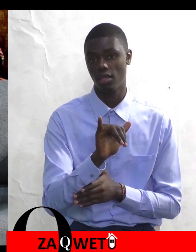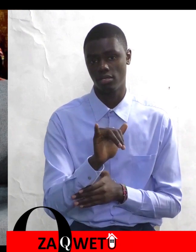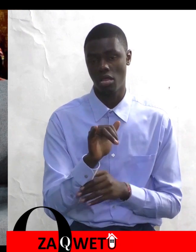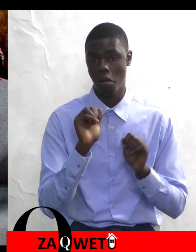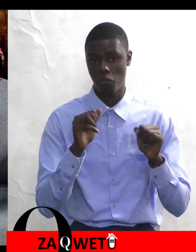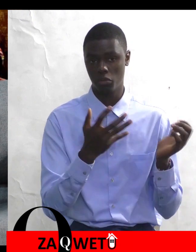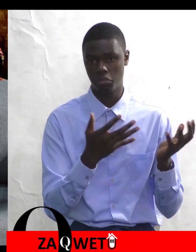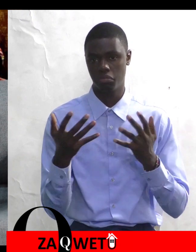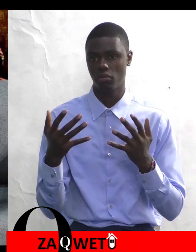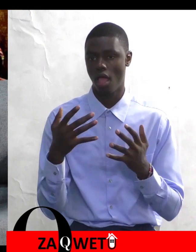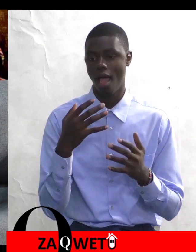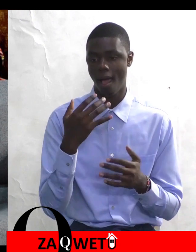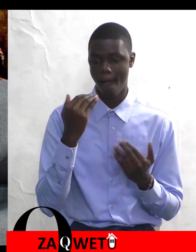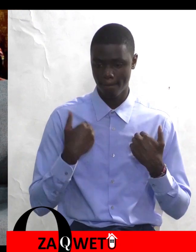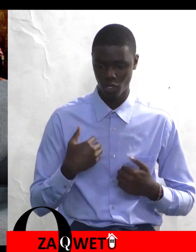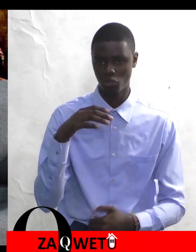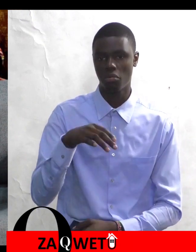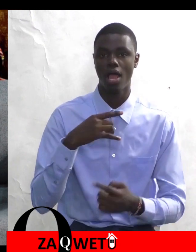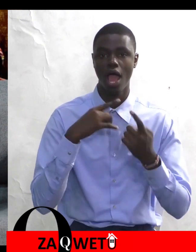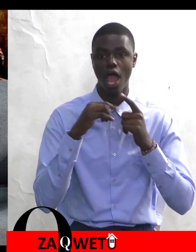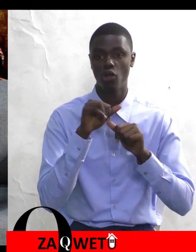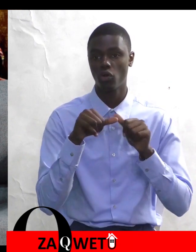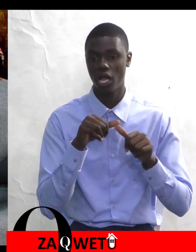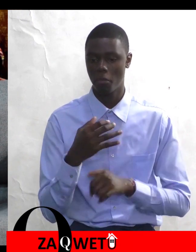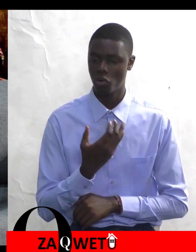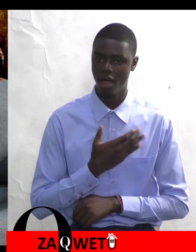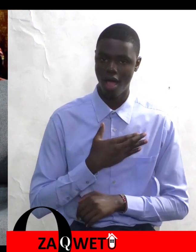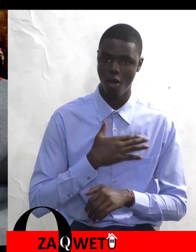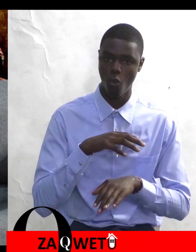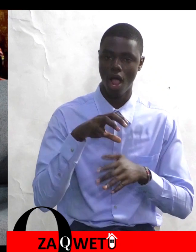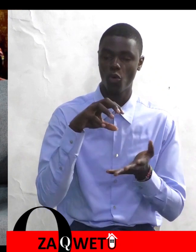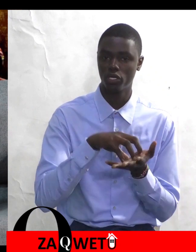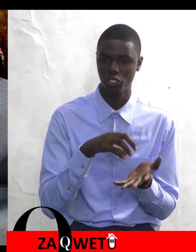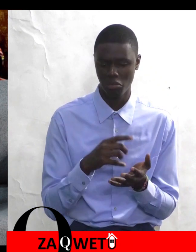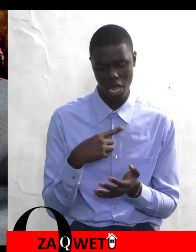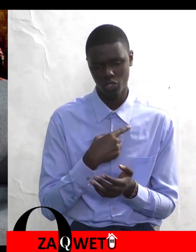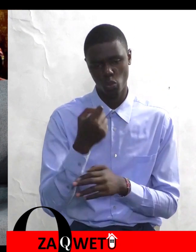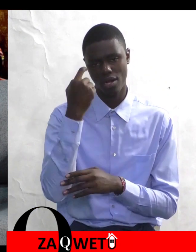lives through that channel. So naweza nikakuletea mtu wa short stature, aongee about